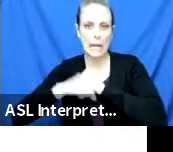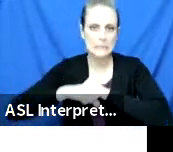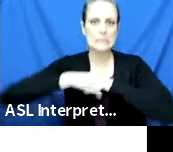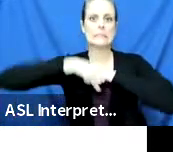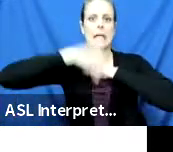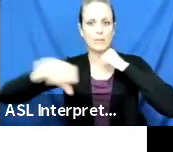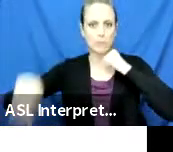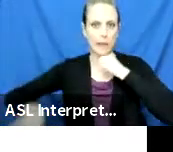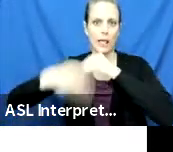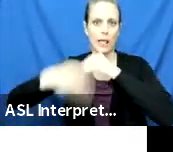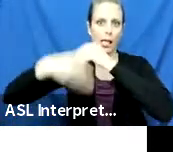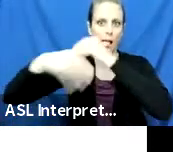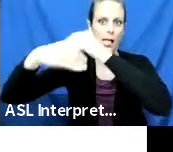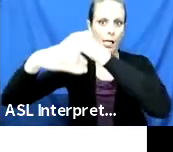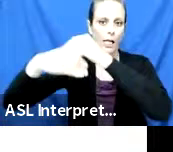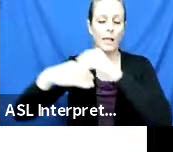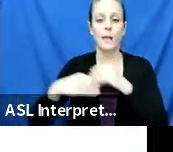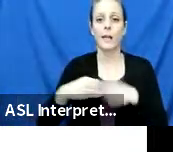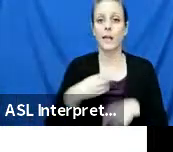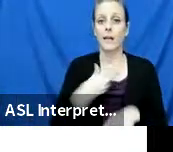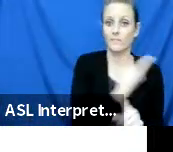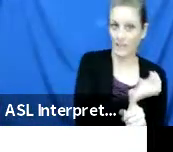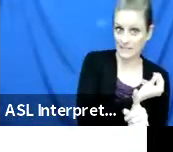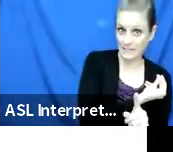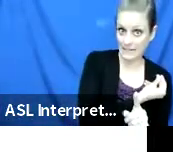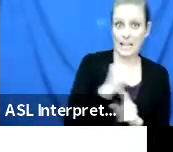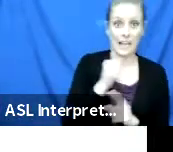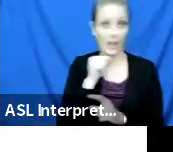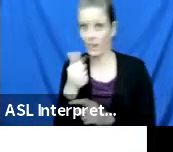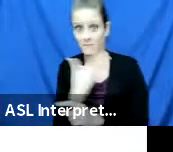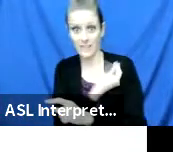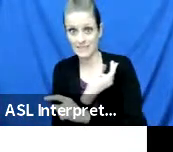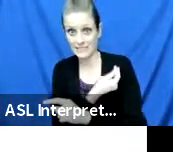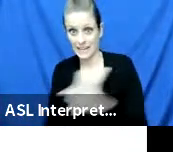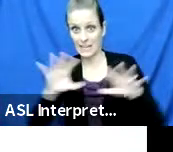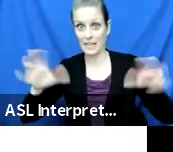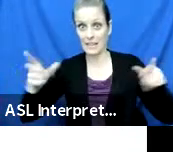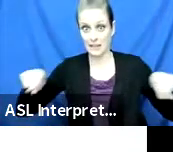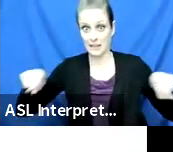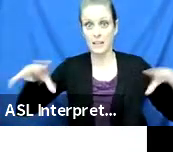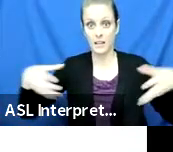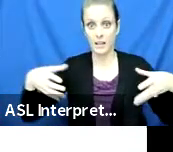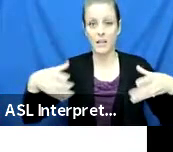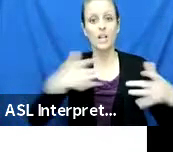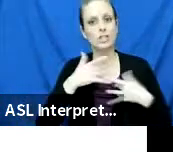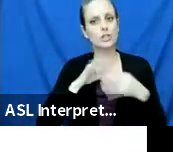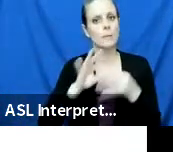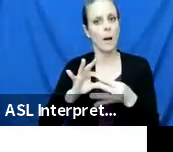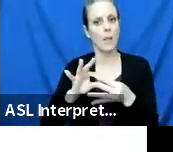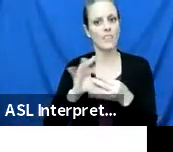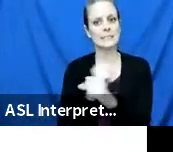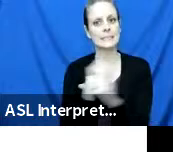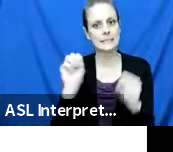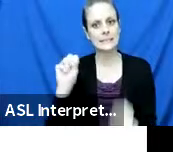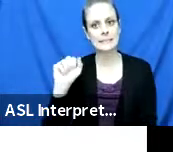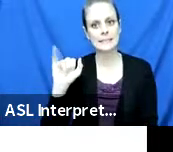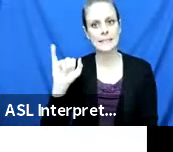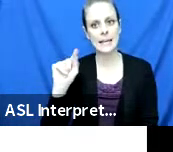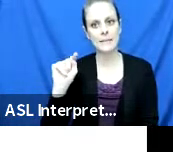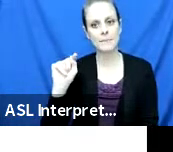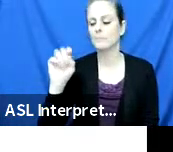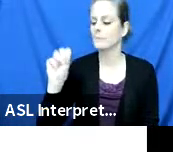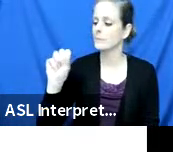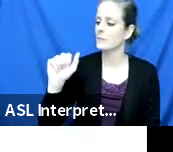both vaccinated and unvaccinated were concerned about vaccine safety, particularly when they were thinking